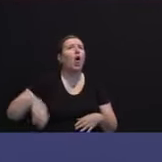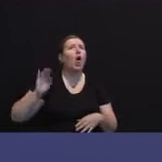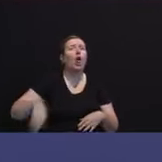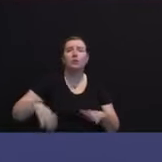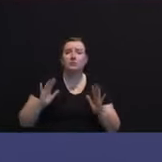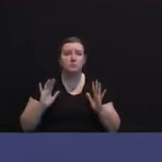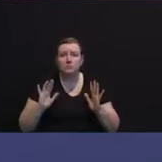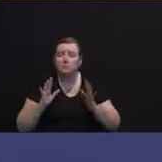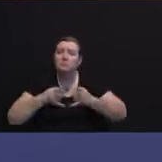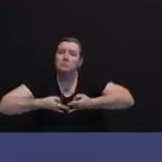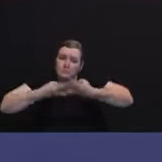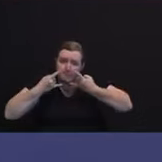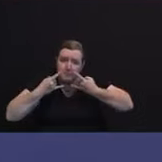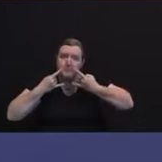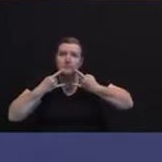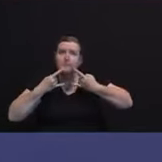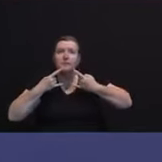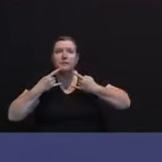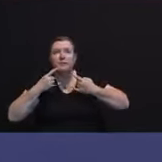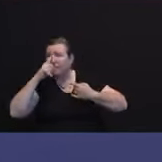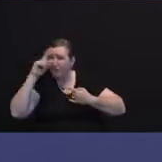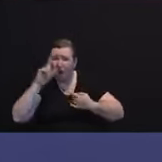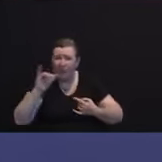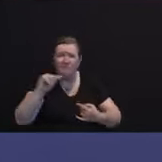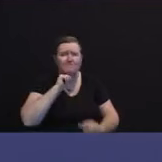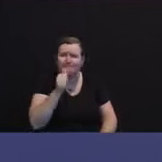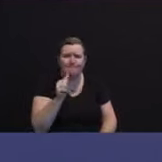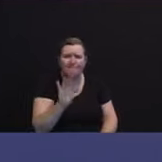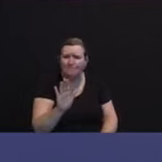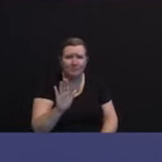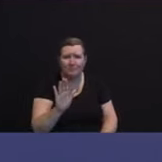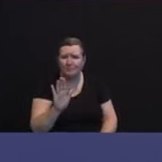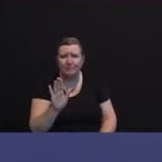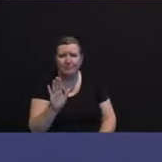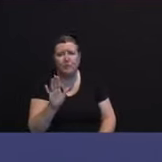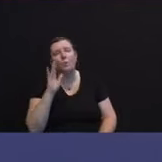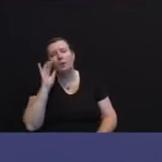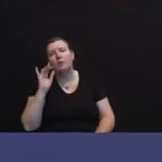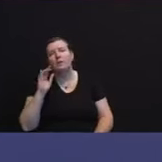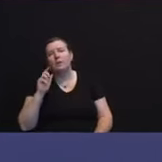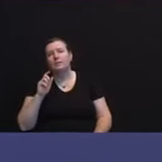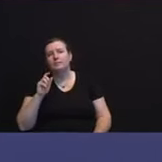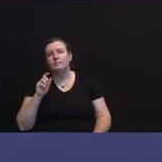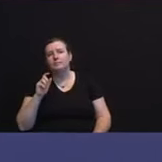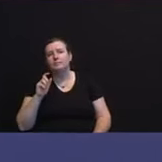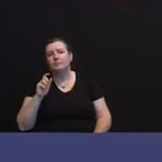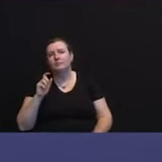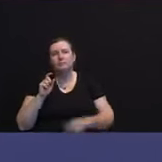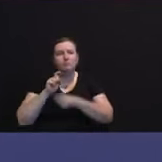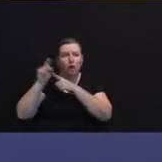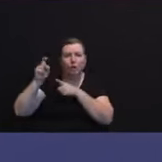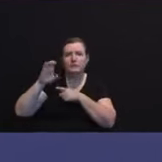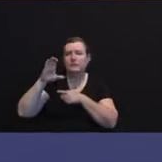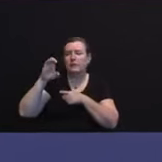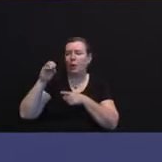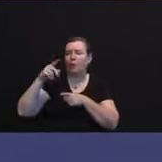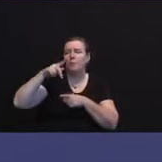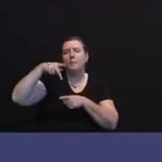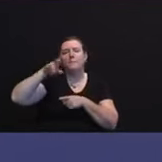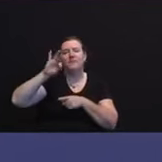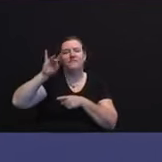on the phone with the Pfizer CEO, Albert Bourla, on Tuesday afternoon, this is real.